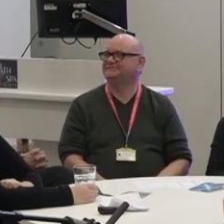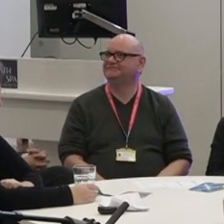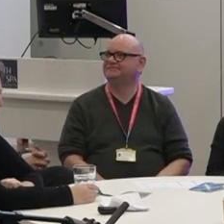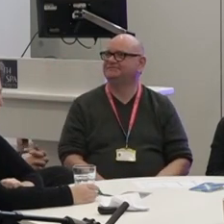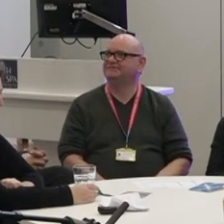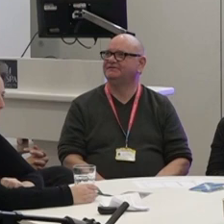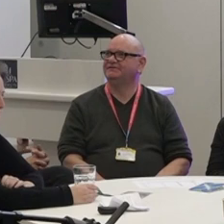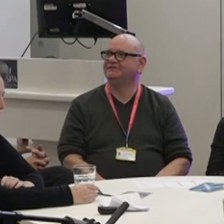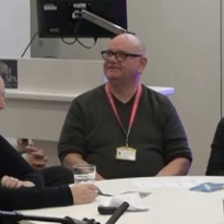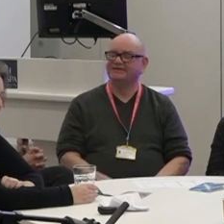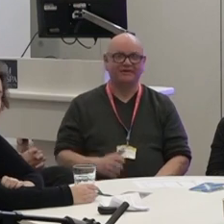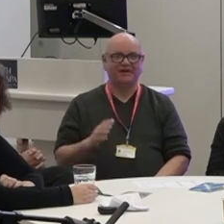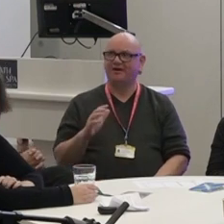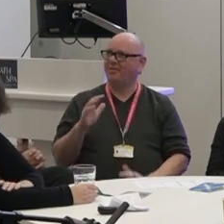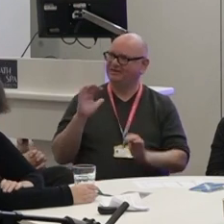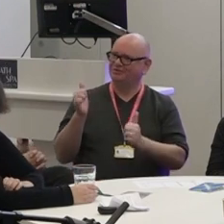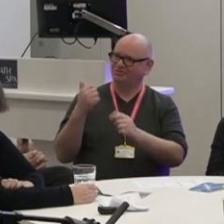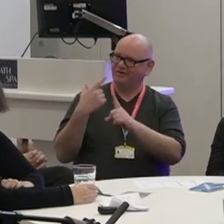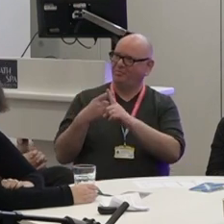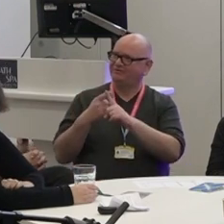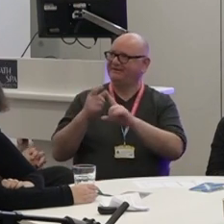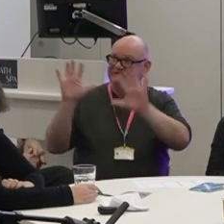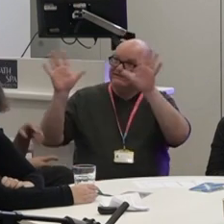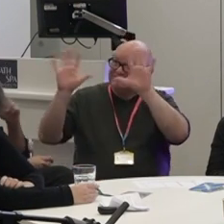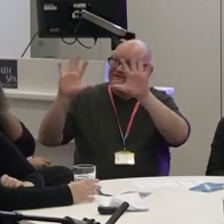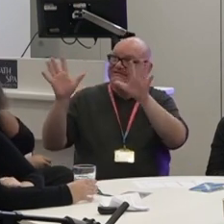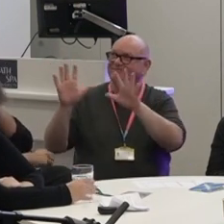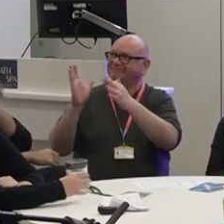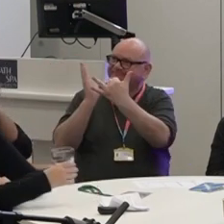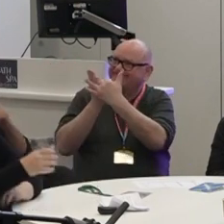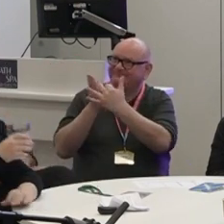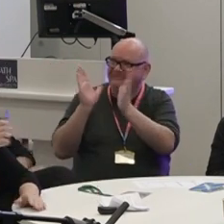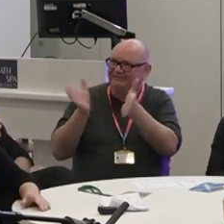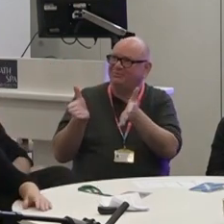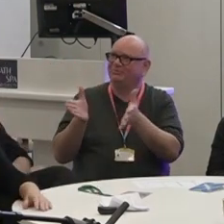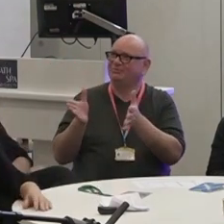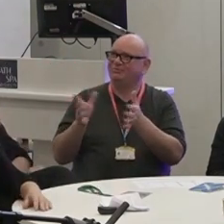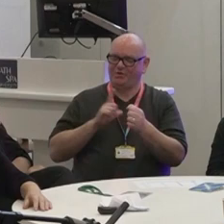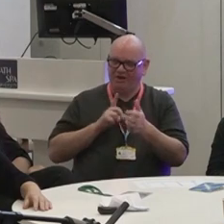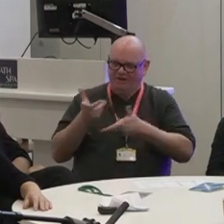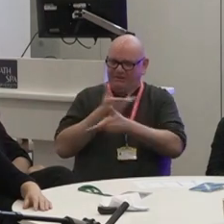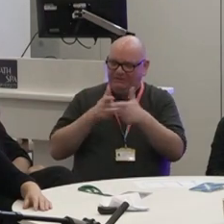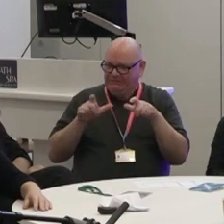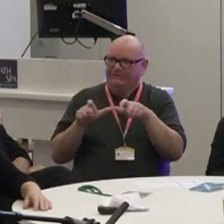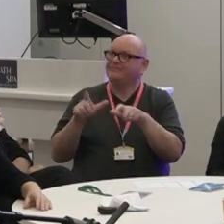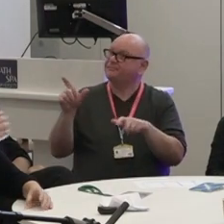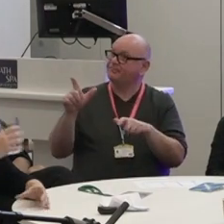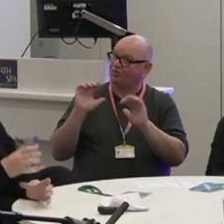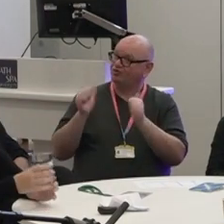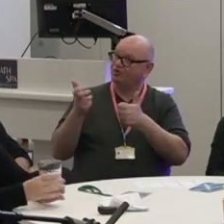I think they're still, this is a good sign. It's a good sign that I have to kind of lovingly interrupt you. Did you have some good